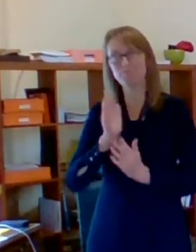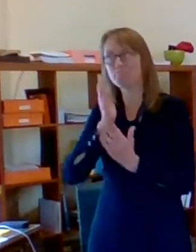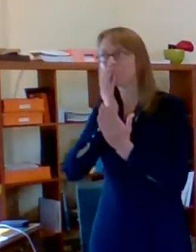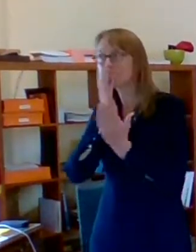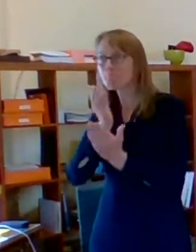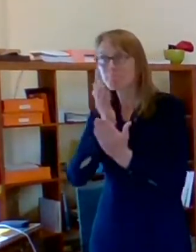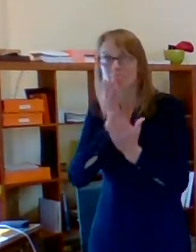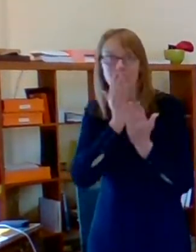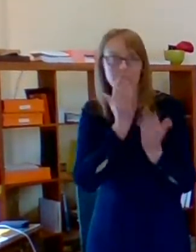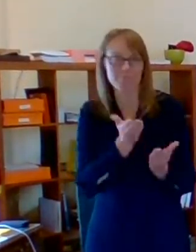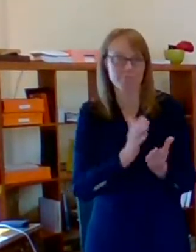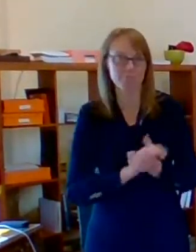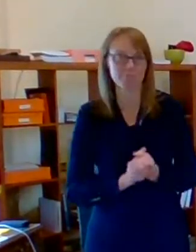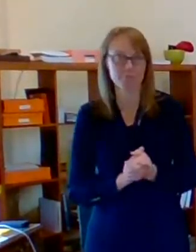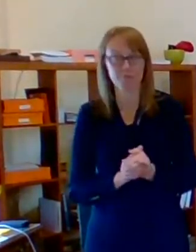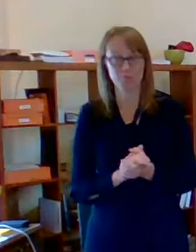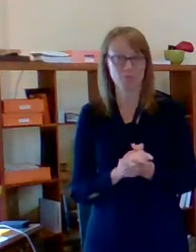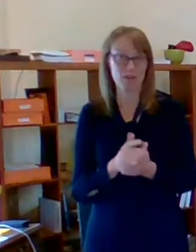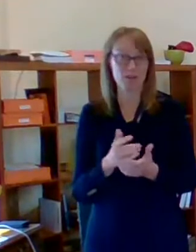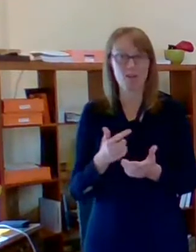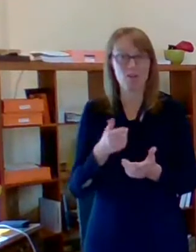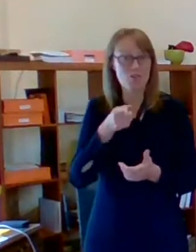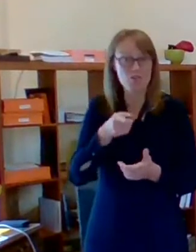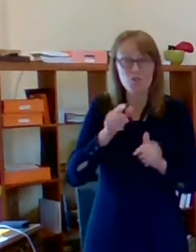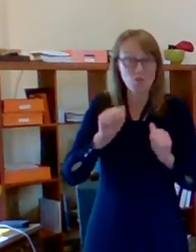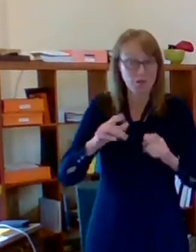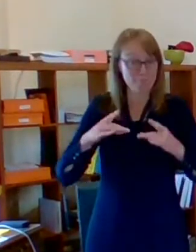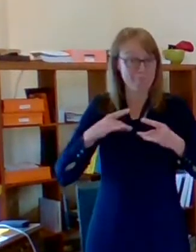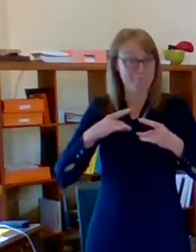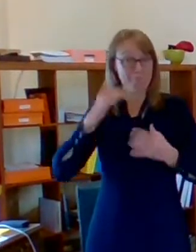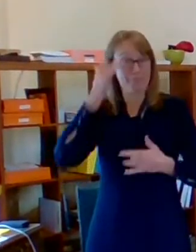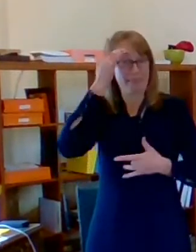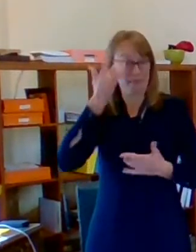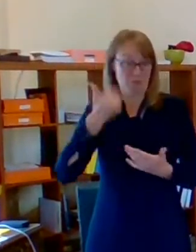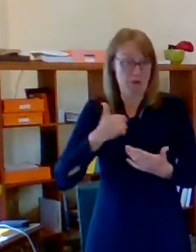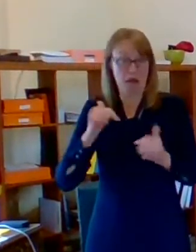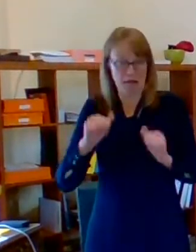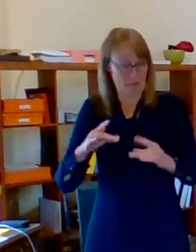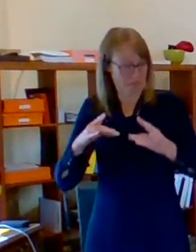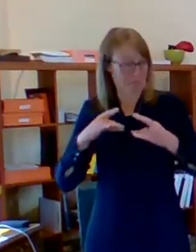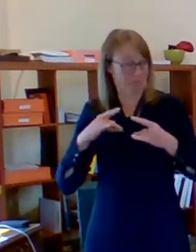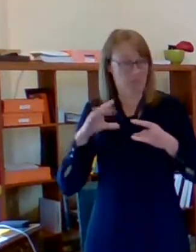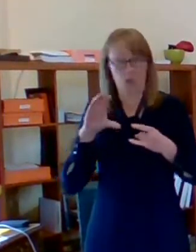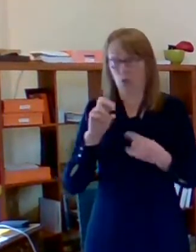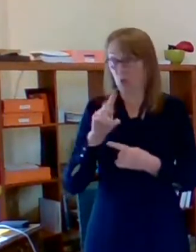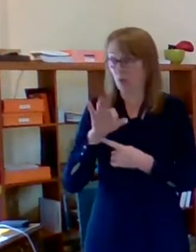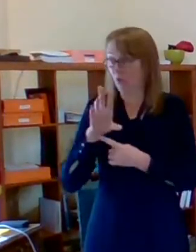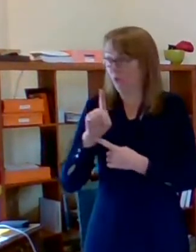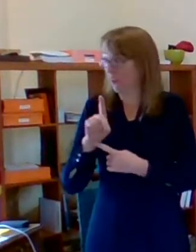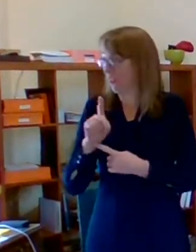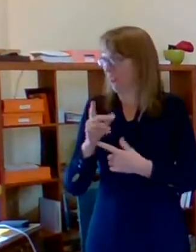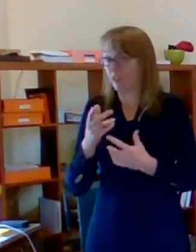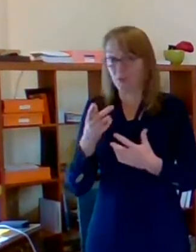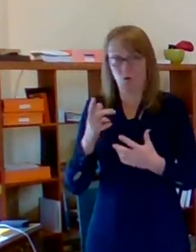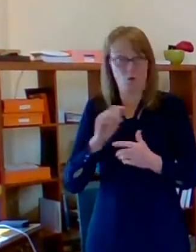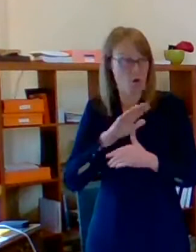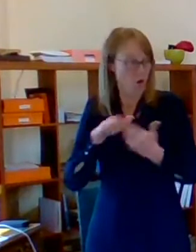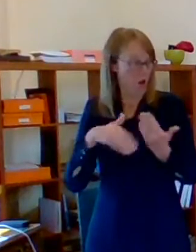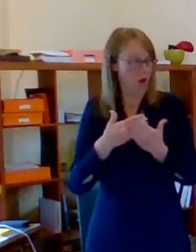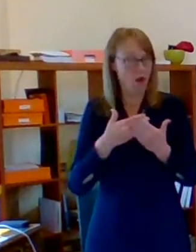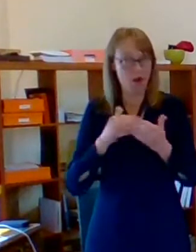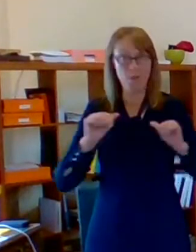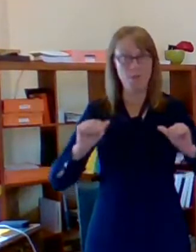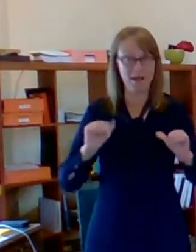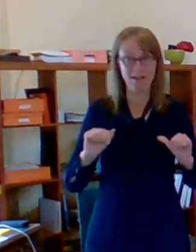You can get it. I can get it. We can all get it. And what we're trying to do is of course, keep as many businesses open